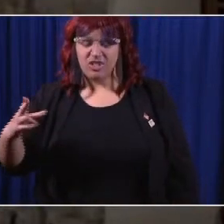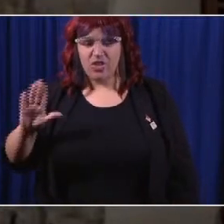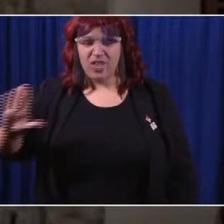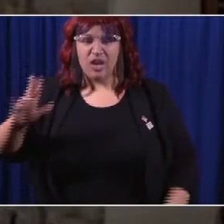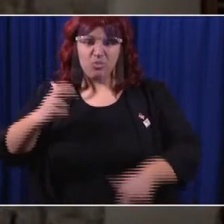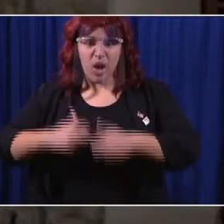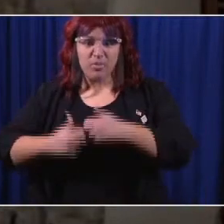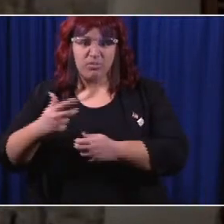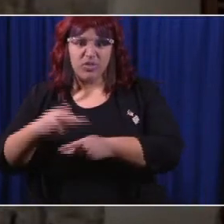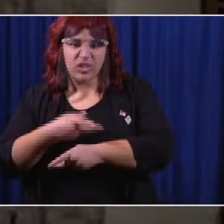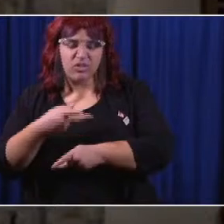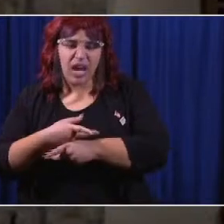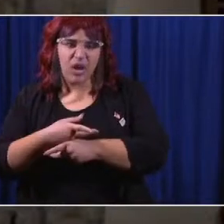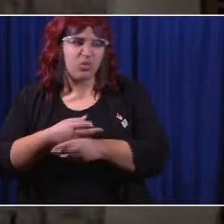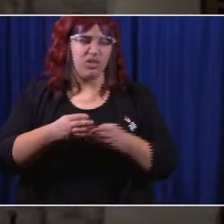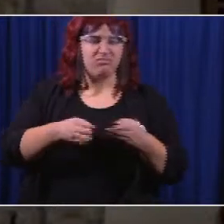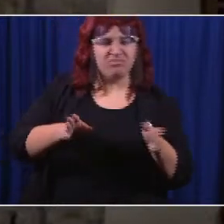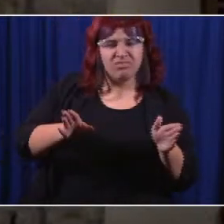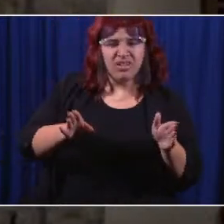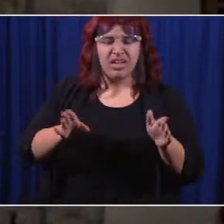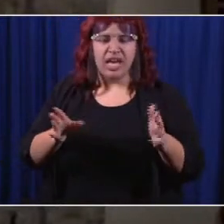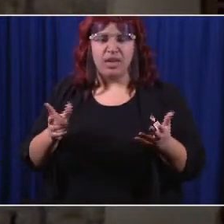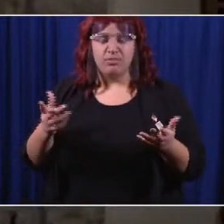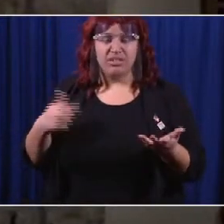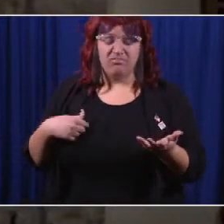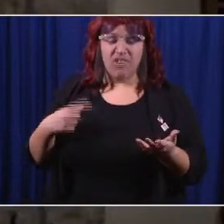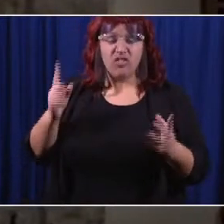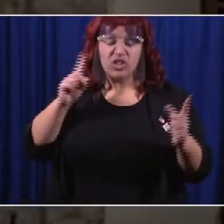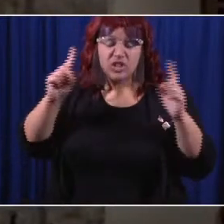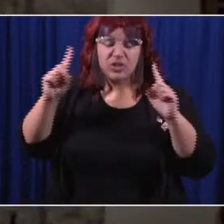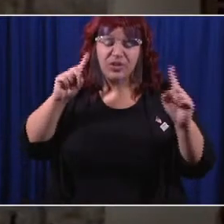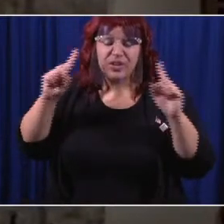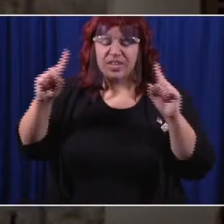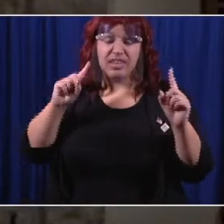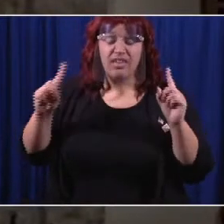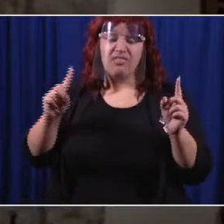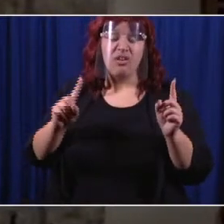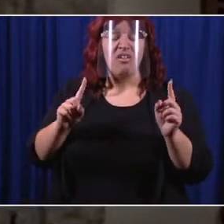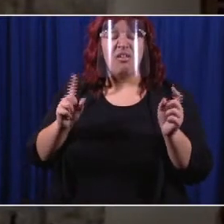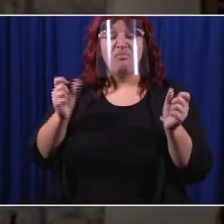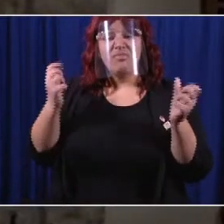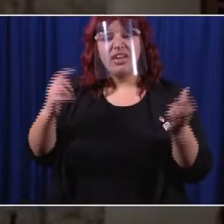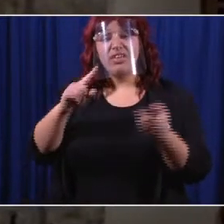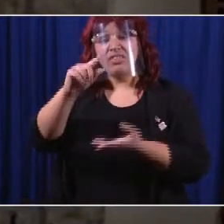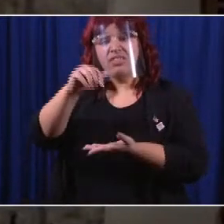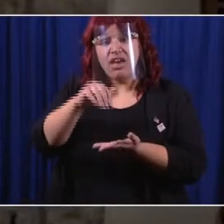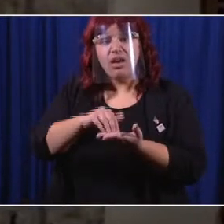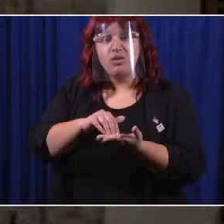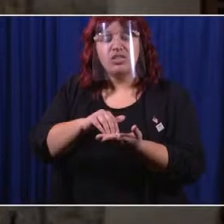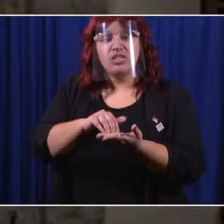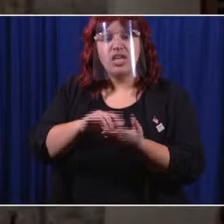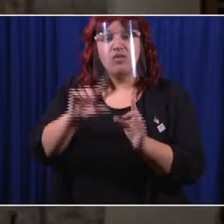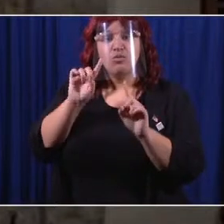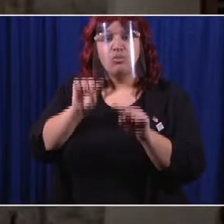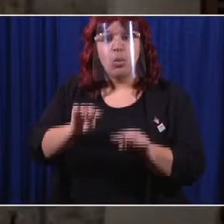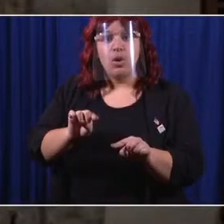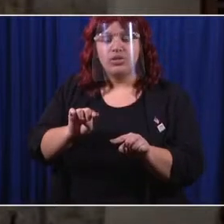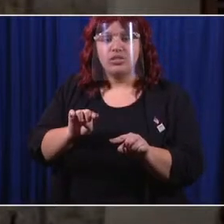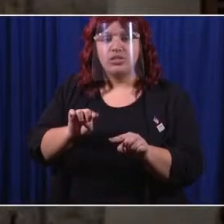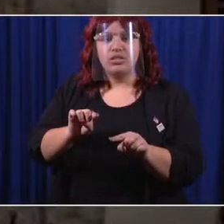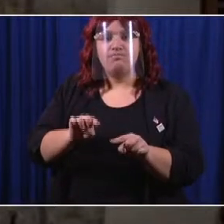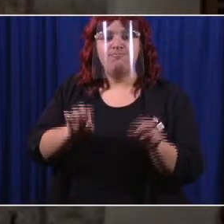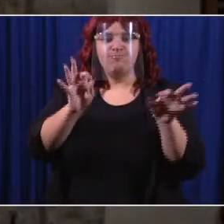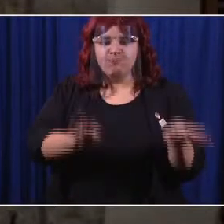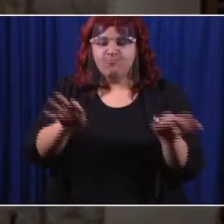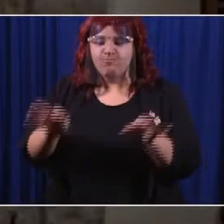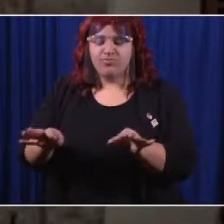website warns of an unprecedented volume of cases and thousands of reports pending review. How can we understand what's going on if